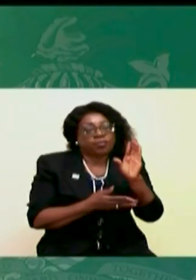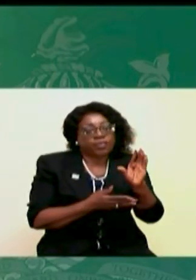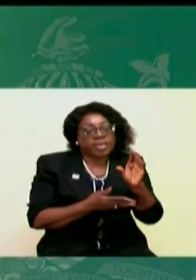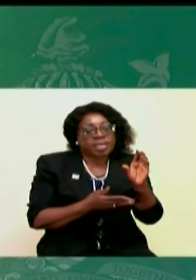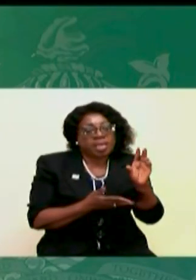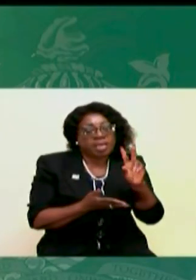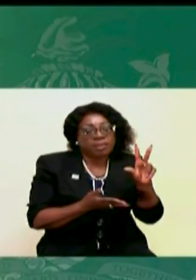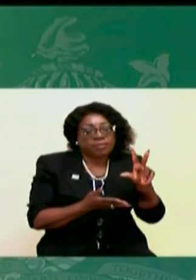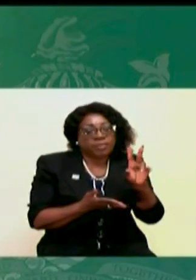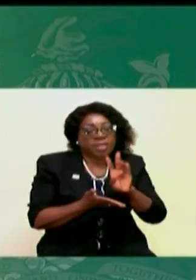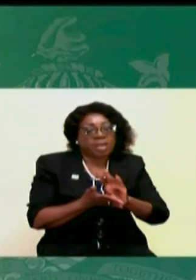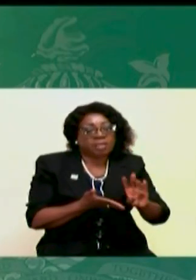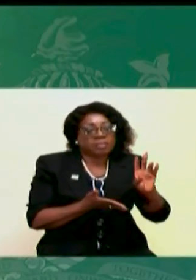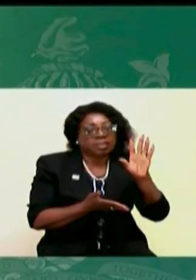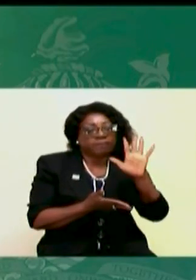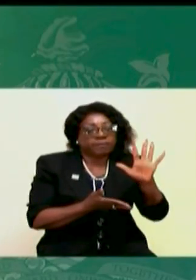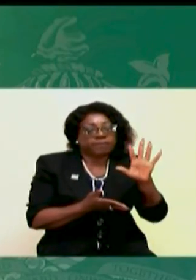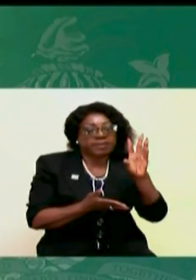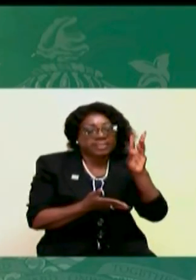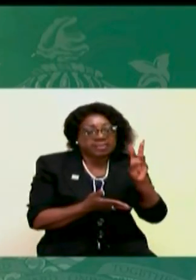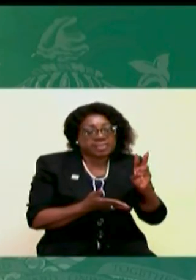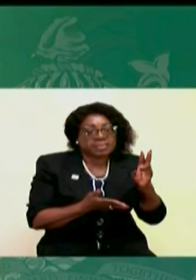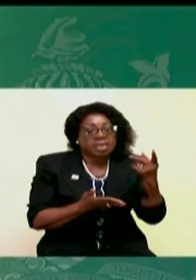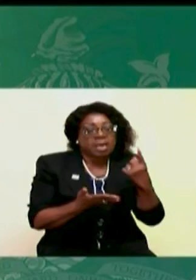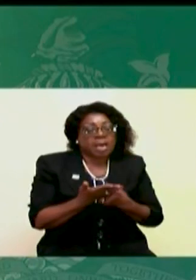applications for Crown land.